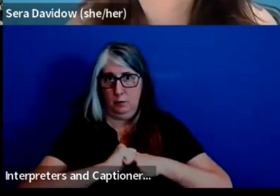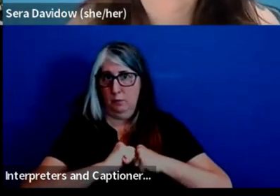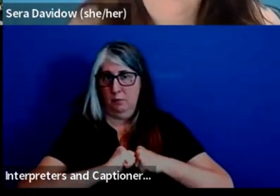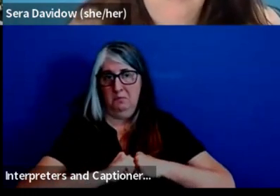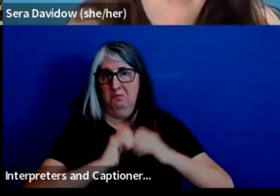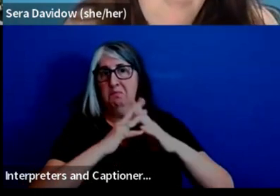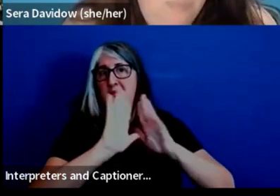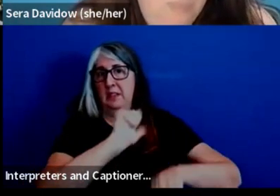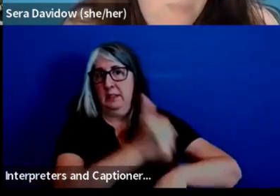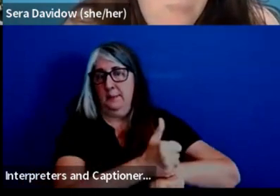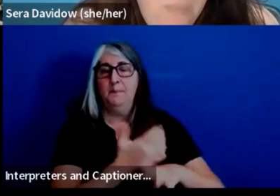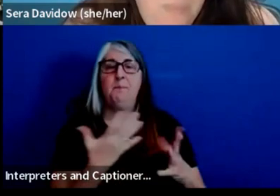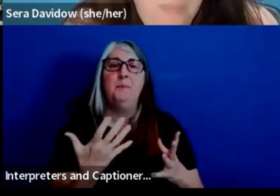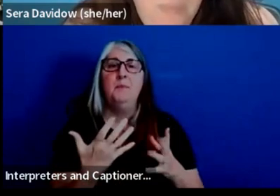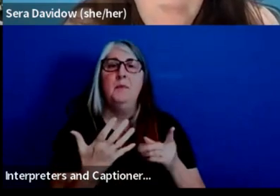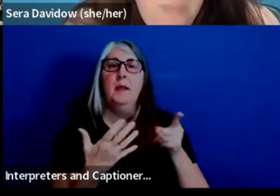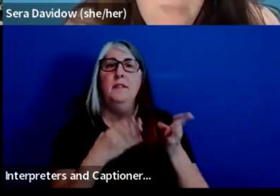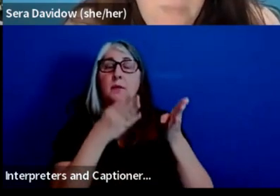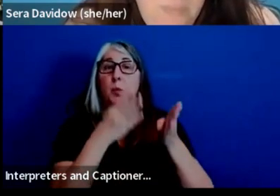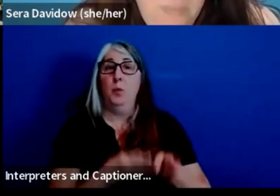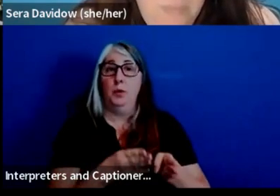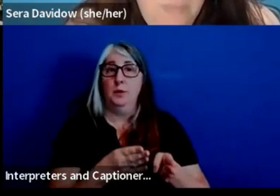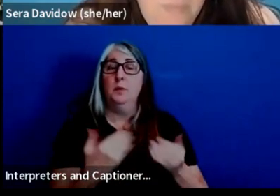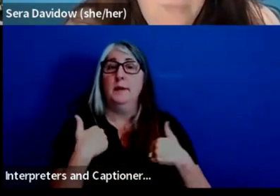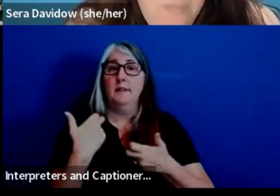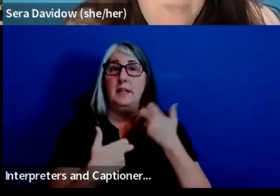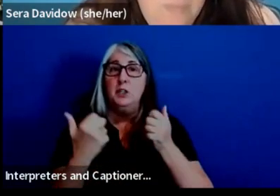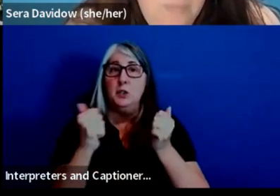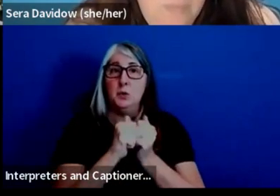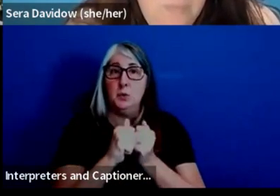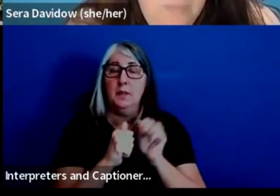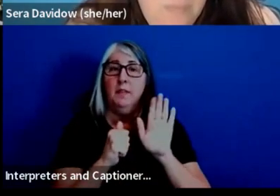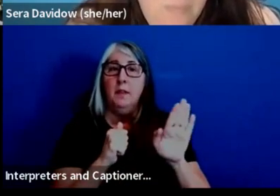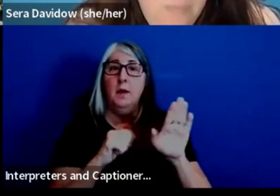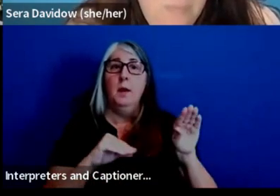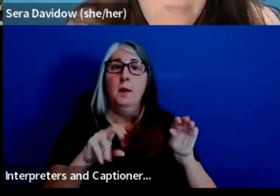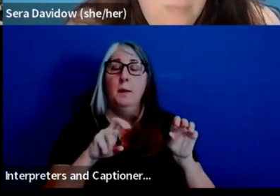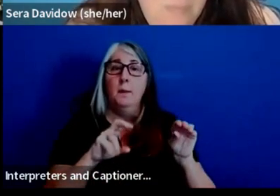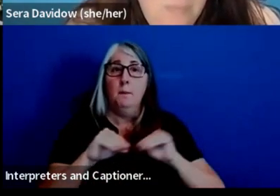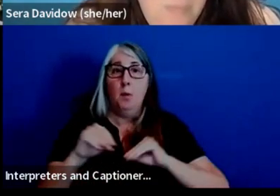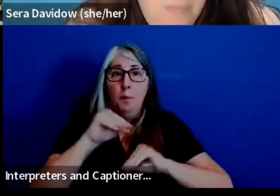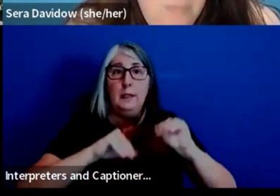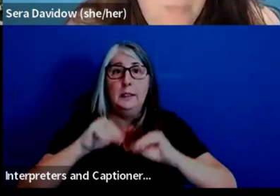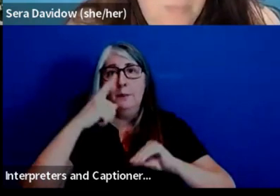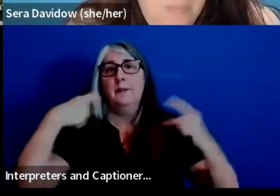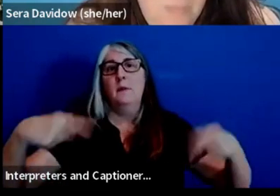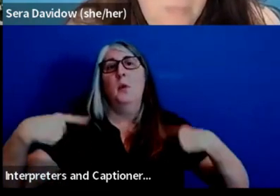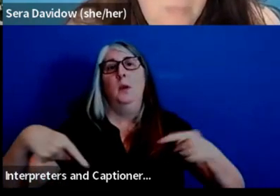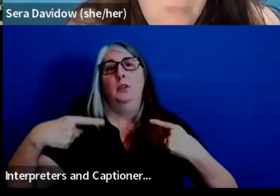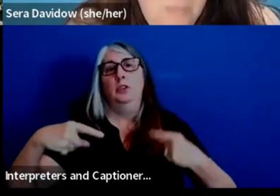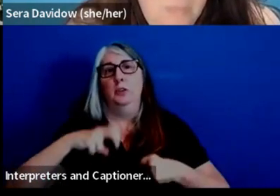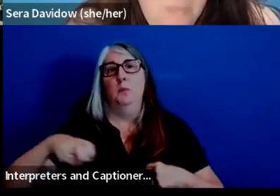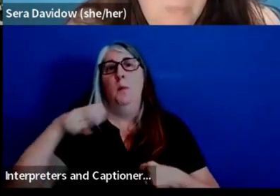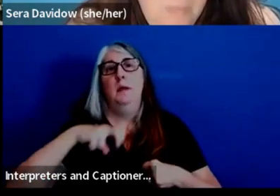so the person was having issues with both their mobility, because they were someone who was in a wheelchair, and